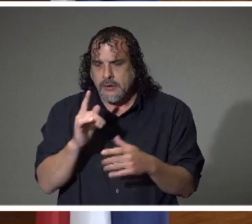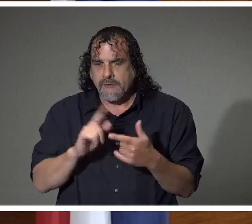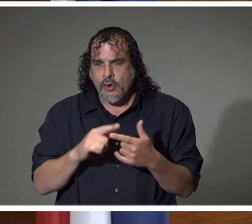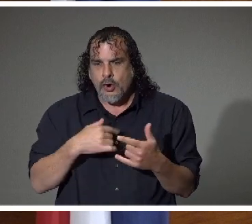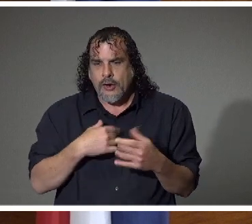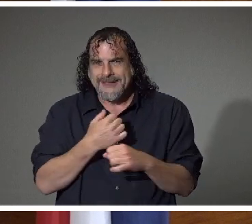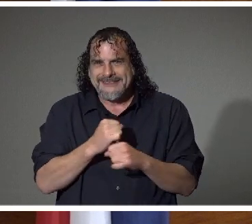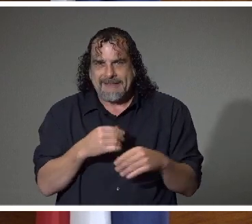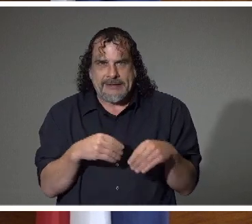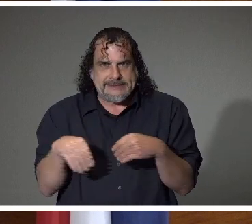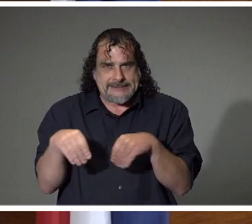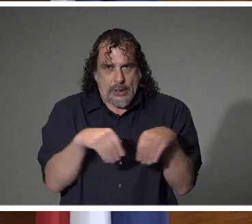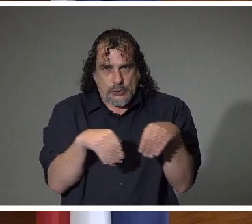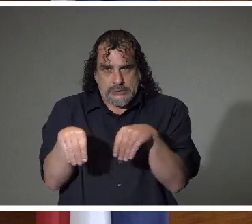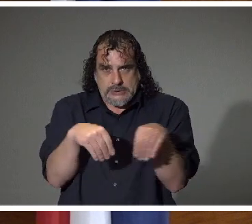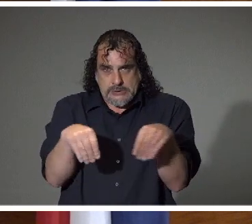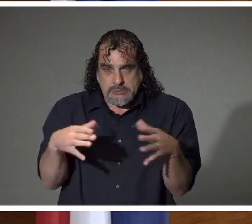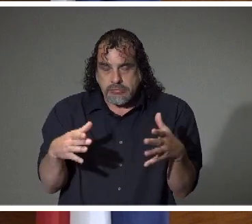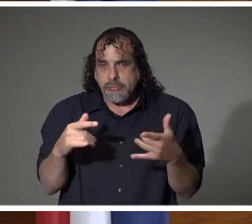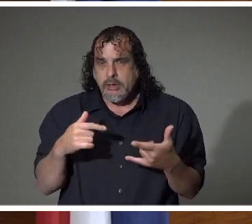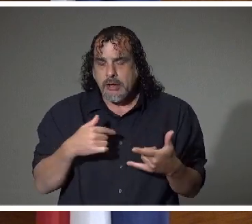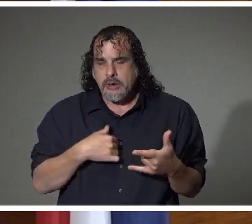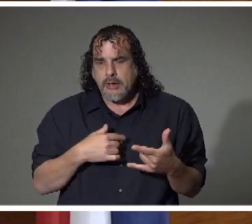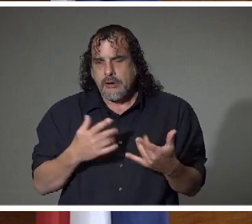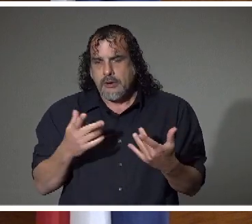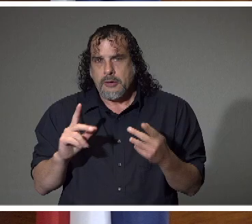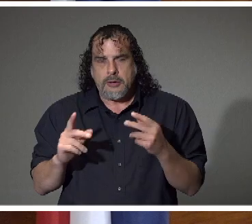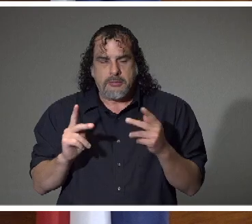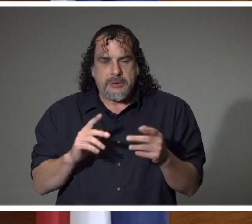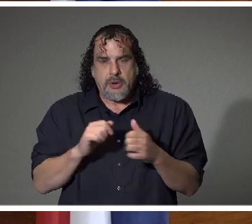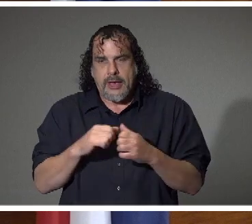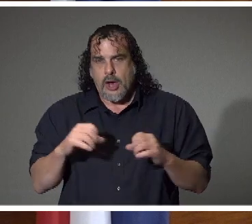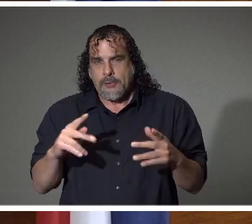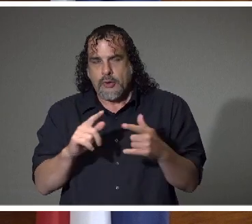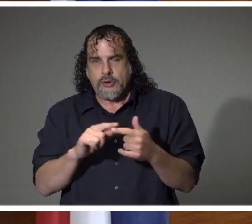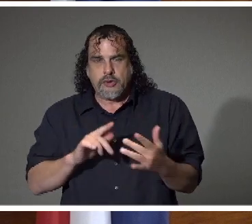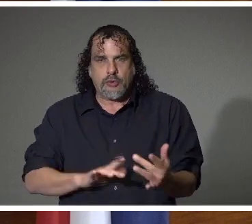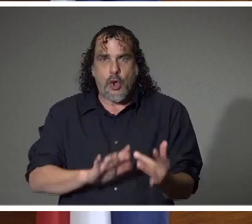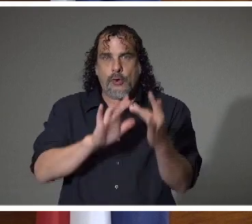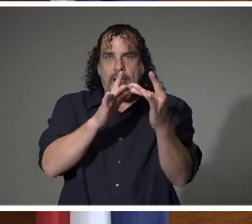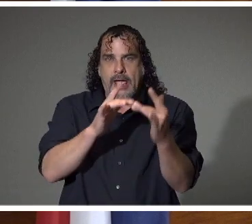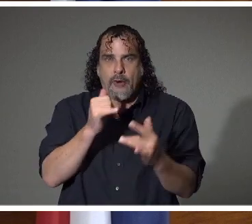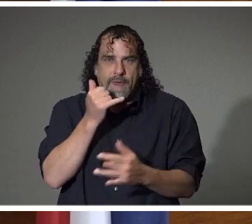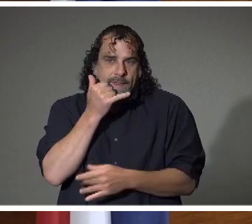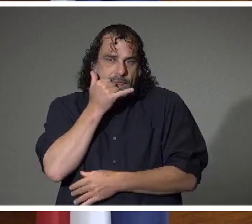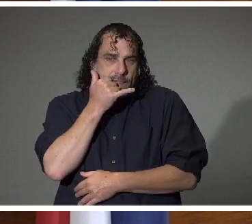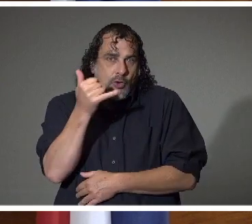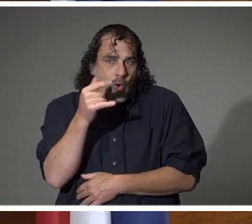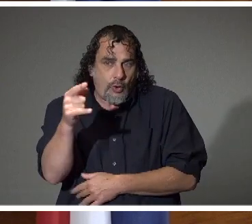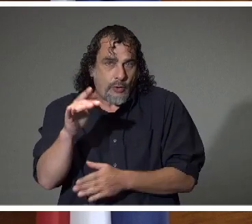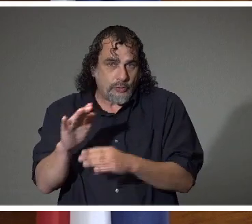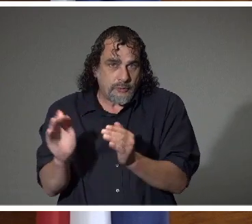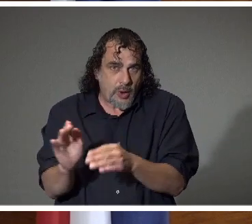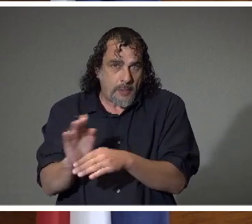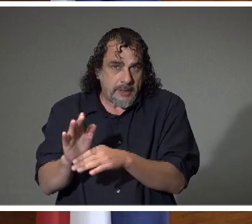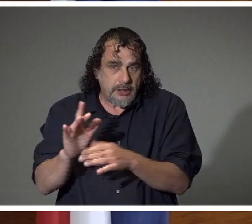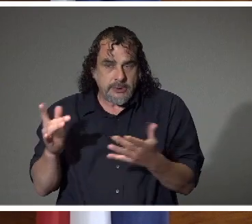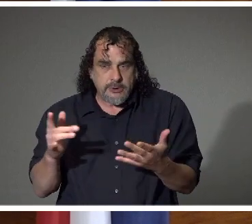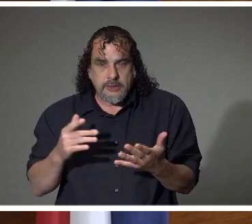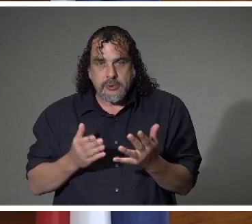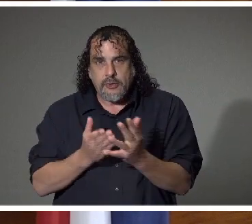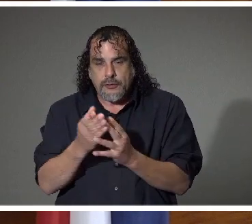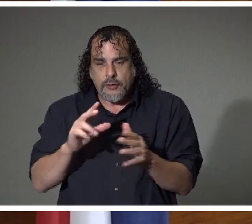sales, whereas people have the opportunity to go online or make a phone call to these small businesses, and they can,